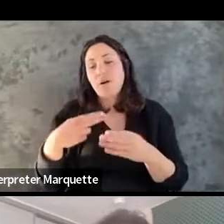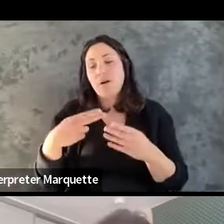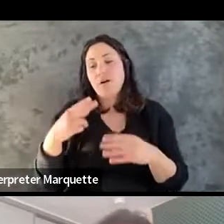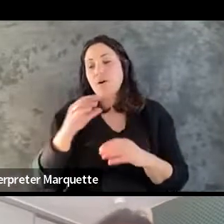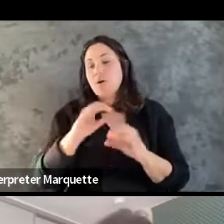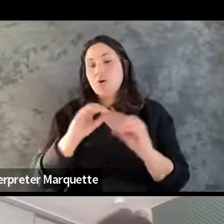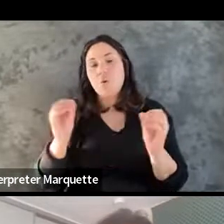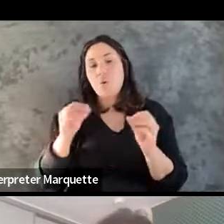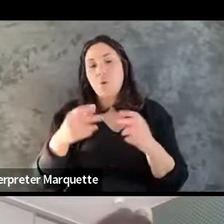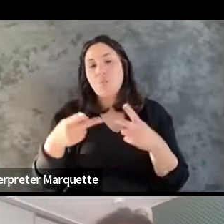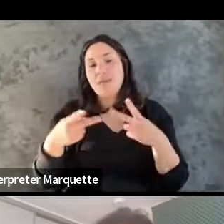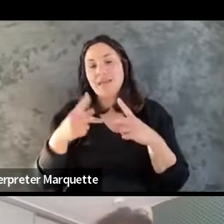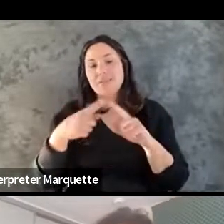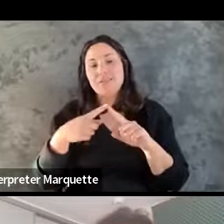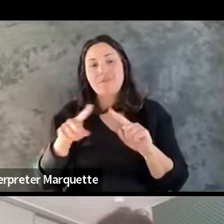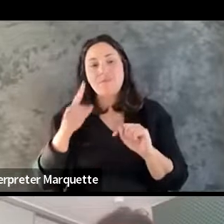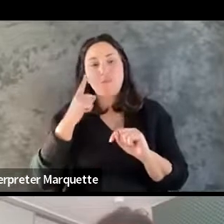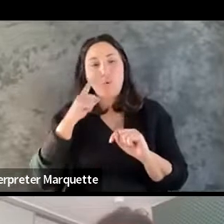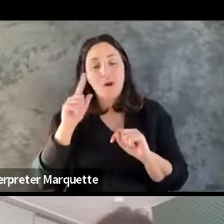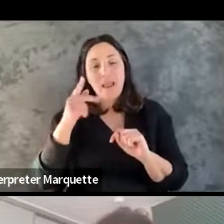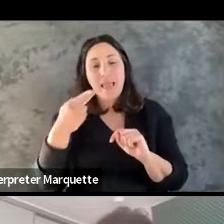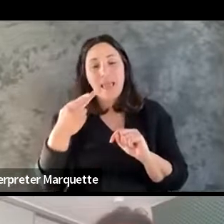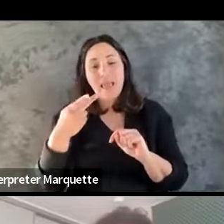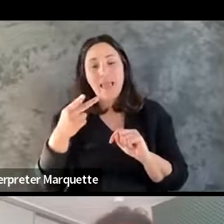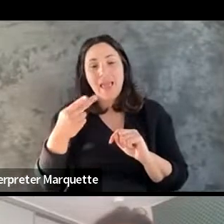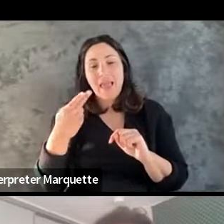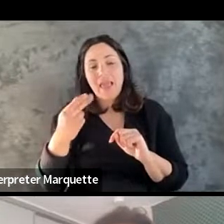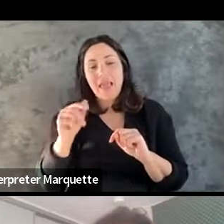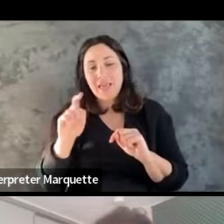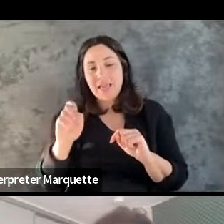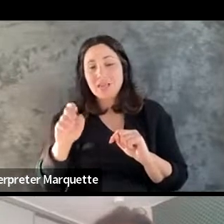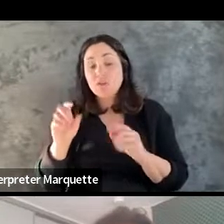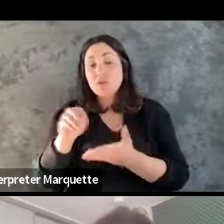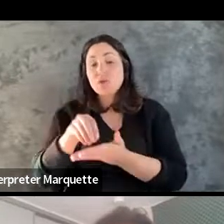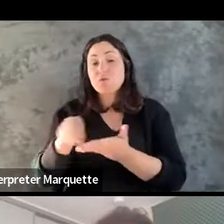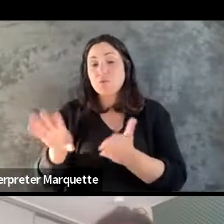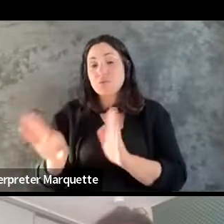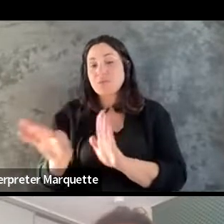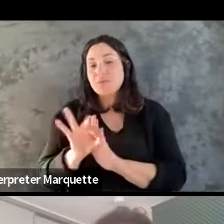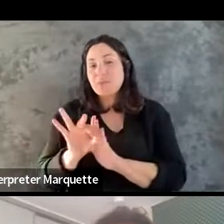very specifically a group of students are picking activities. So we're,